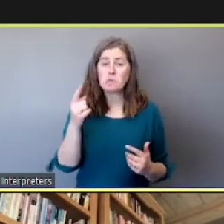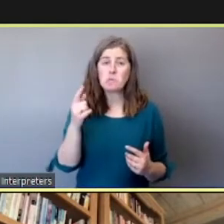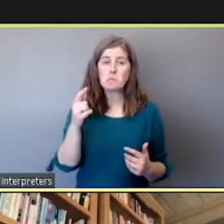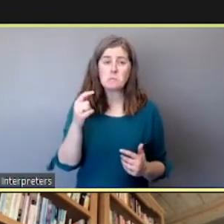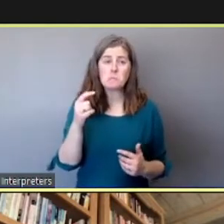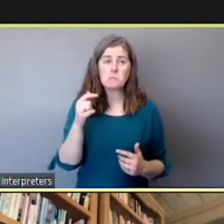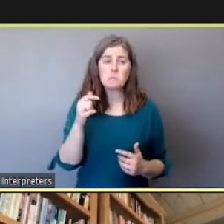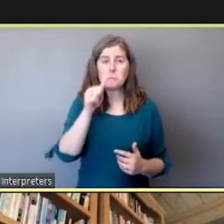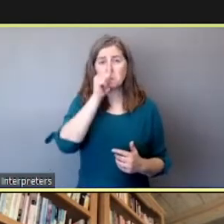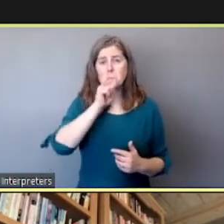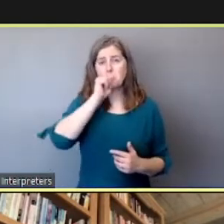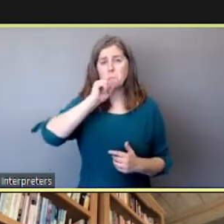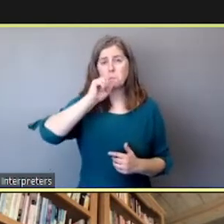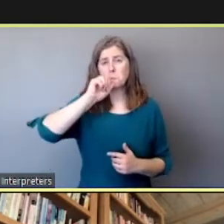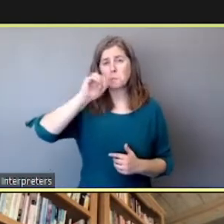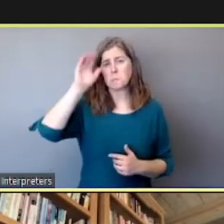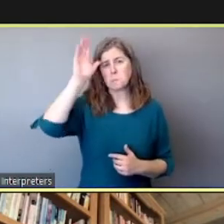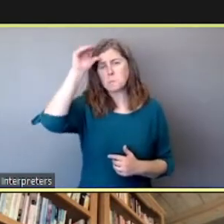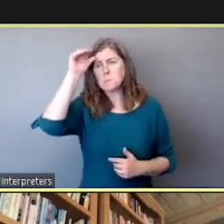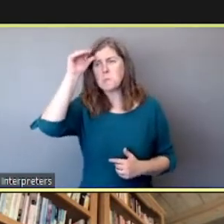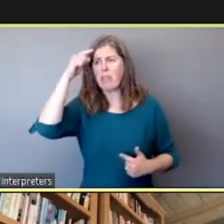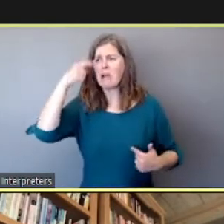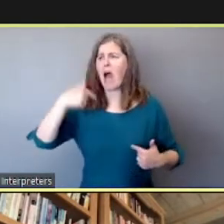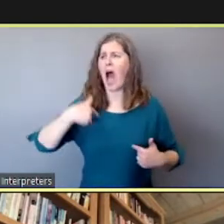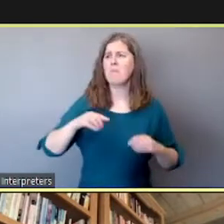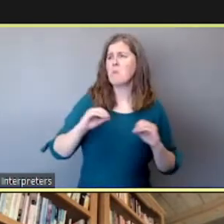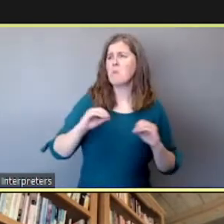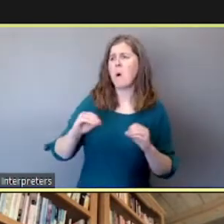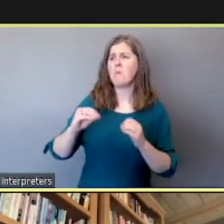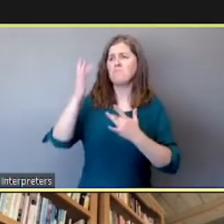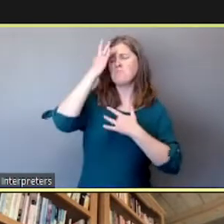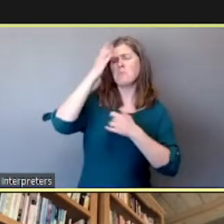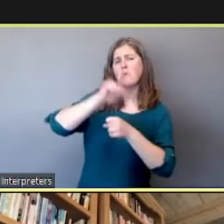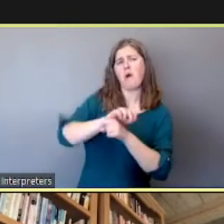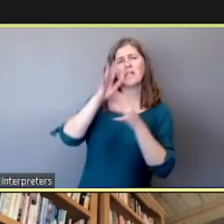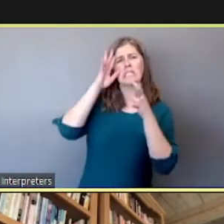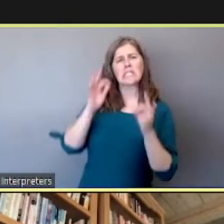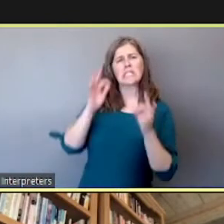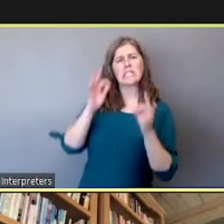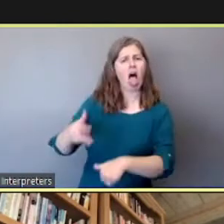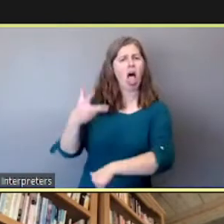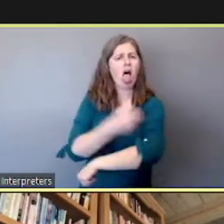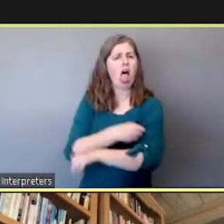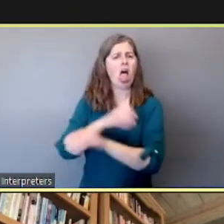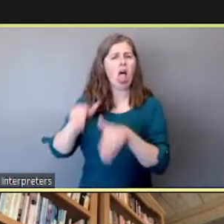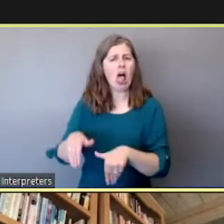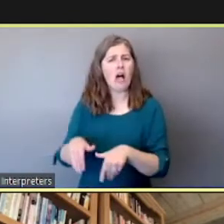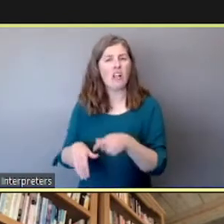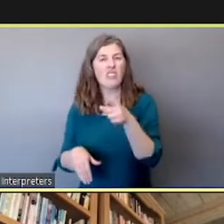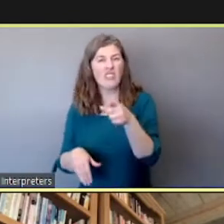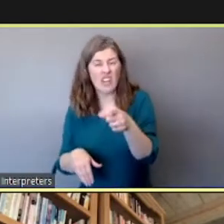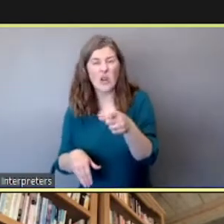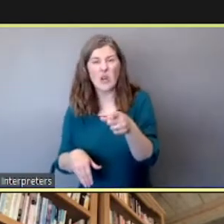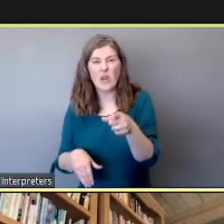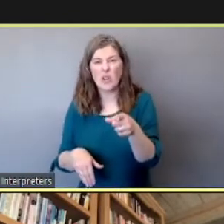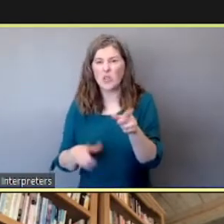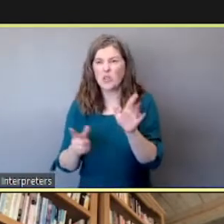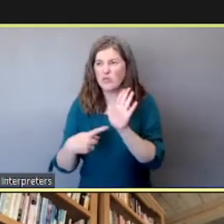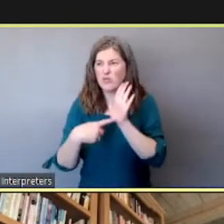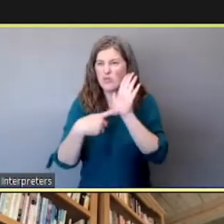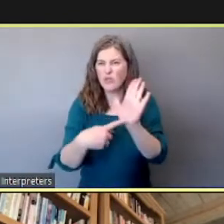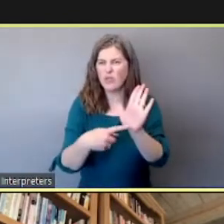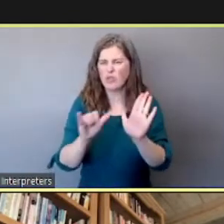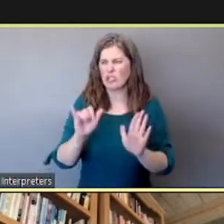for a while thinking you're not going to get COVID and decided not to get vaccinated because of that, I think this should give everybody who sees this